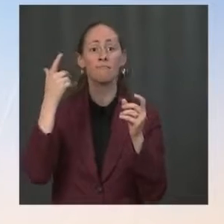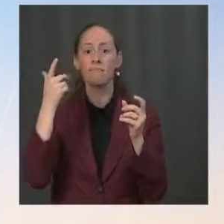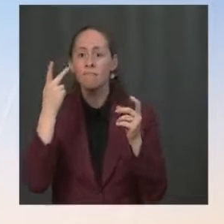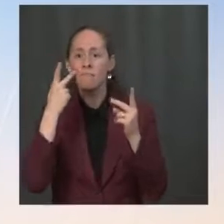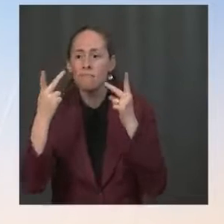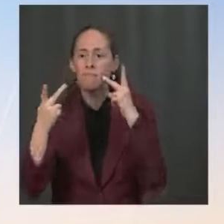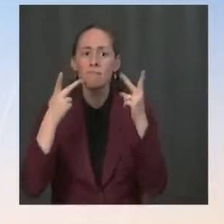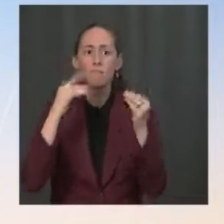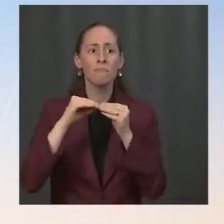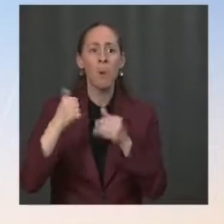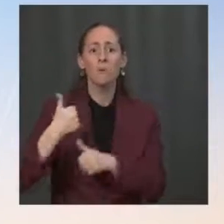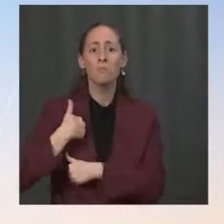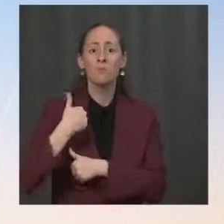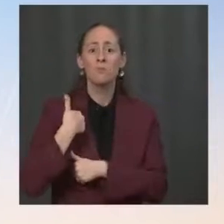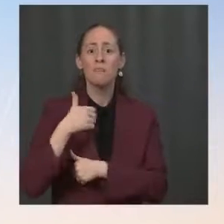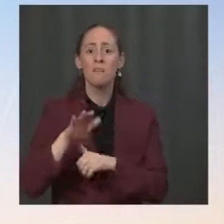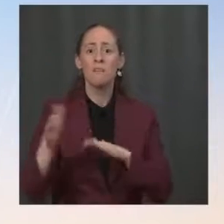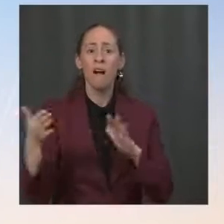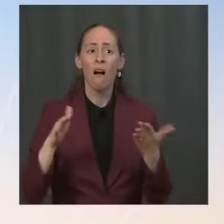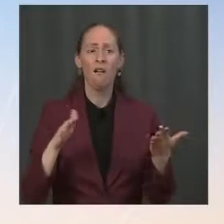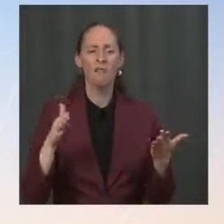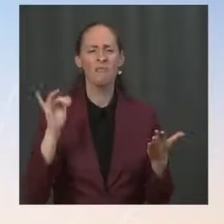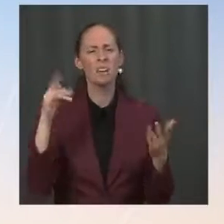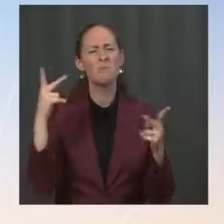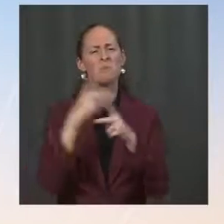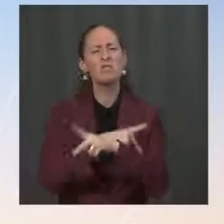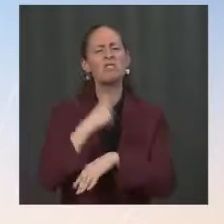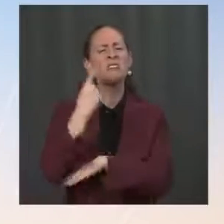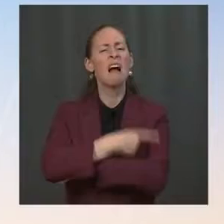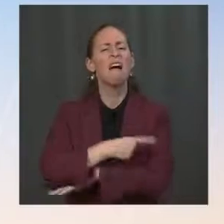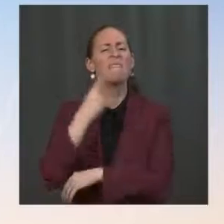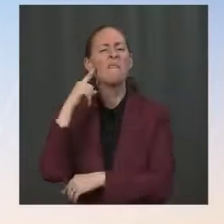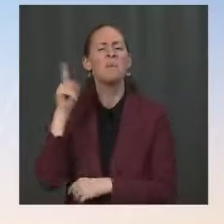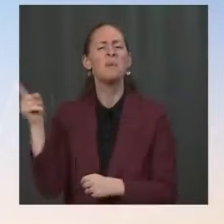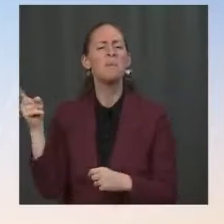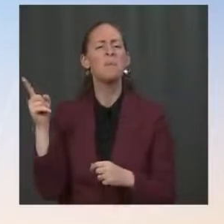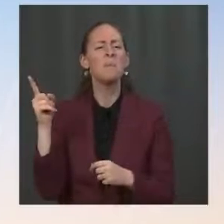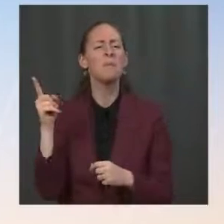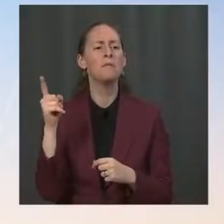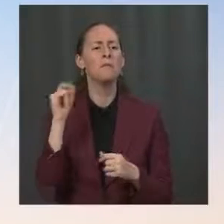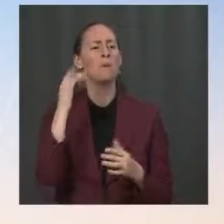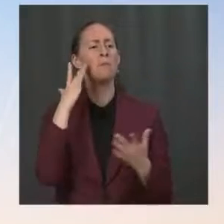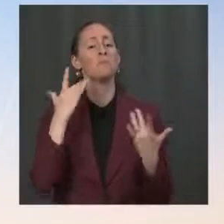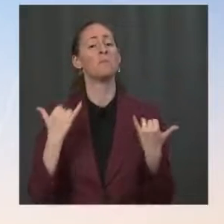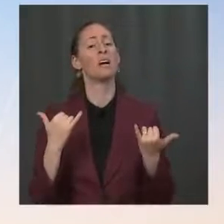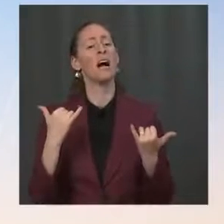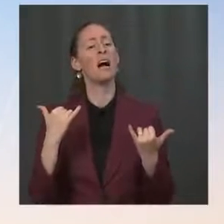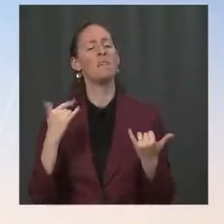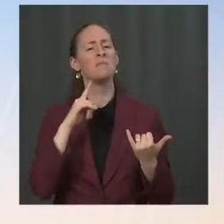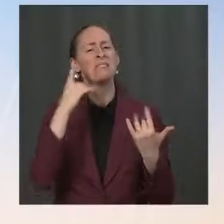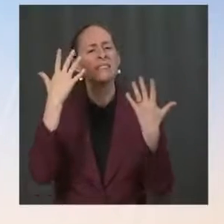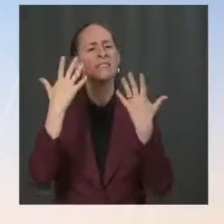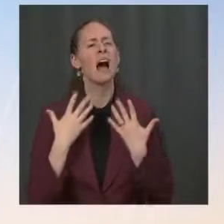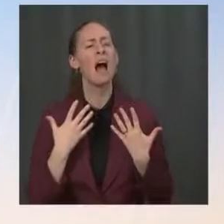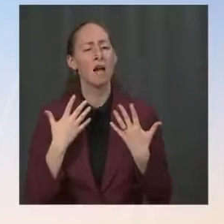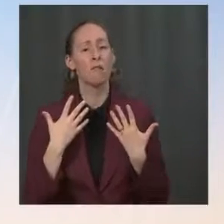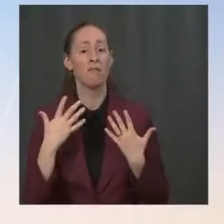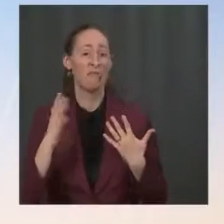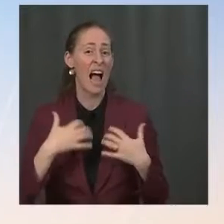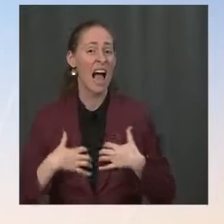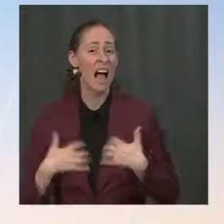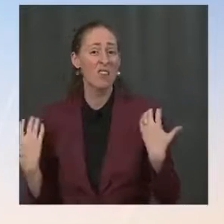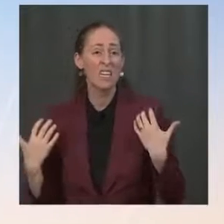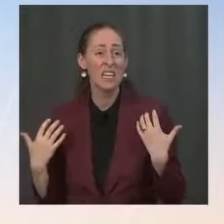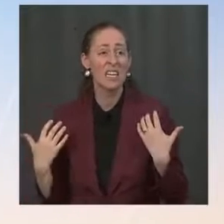point in time. So I would say, he was somber, and as he said today, outraged at these